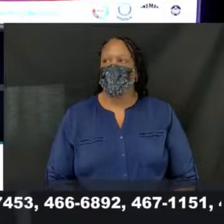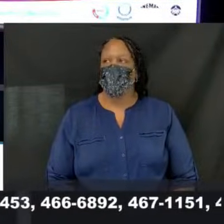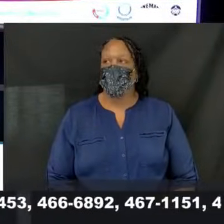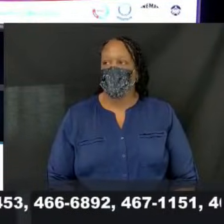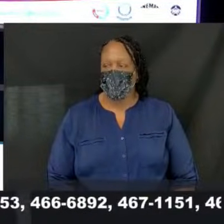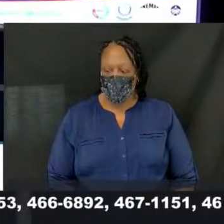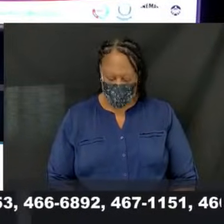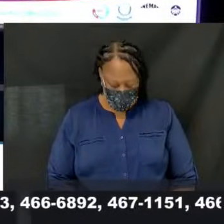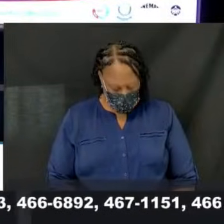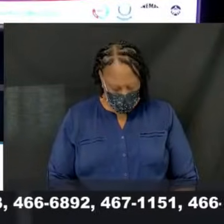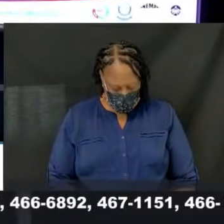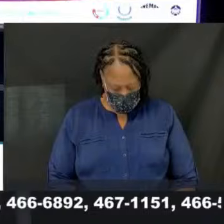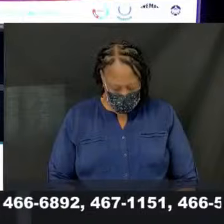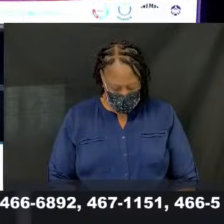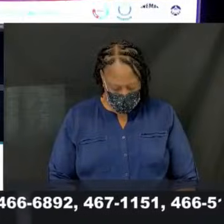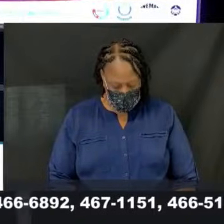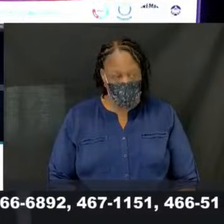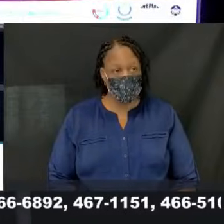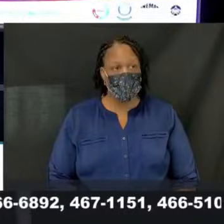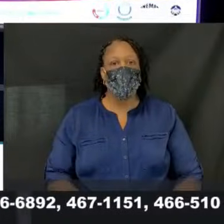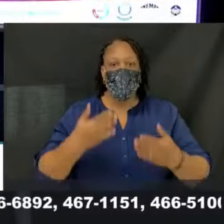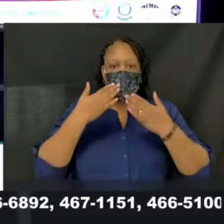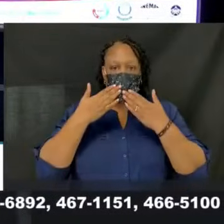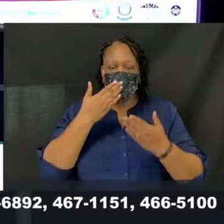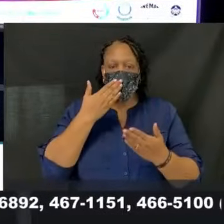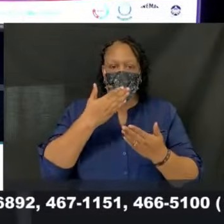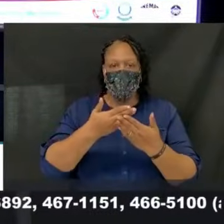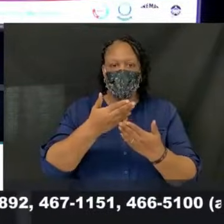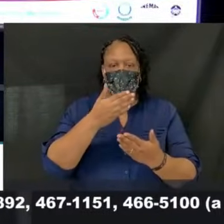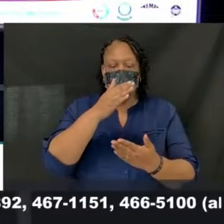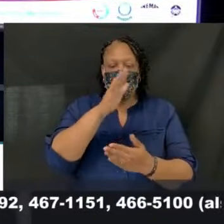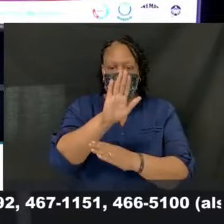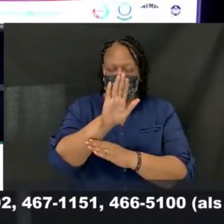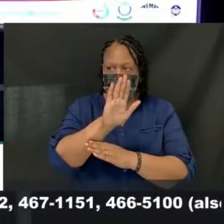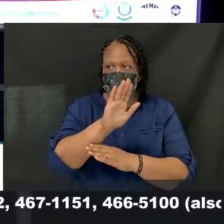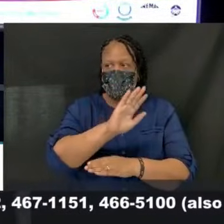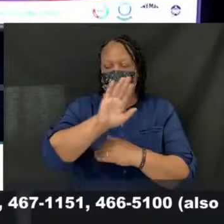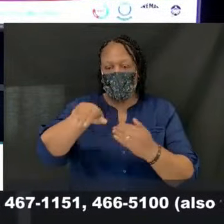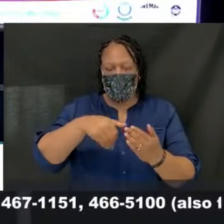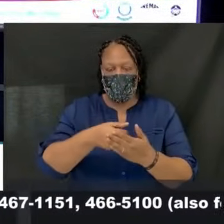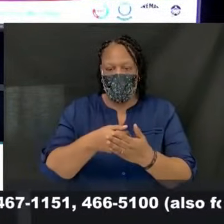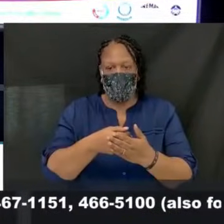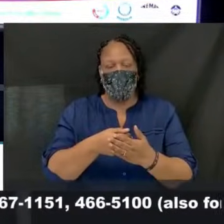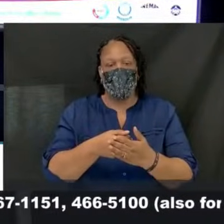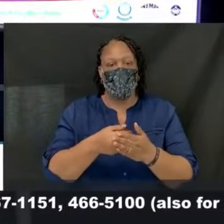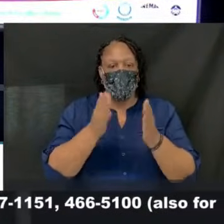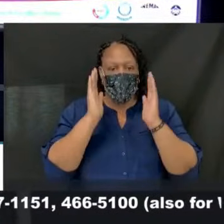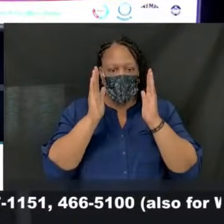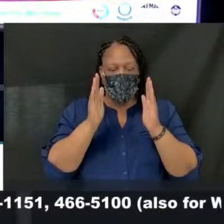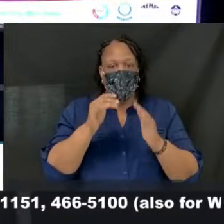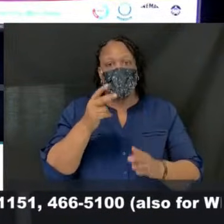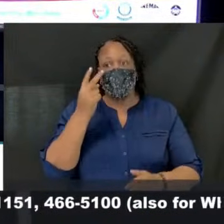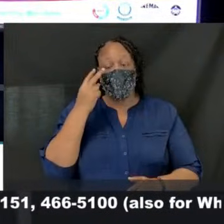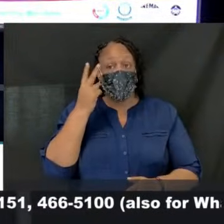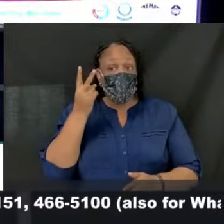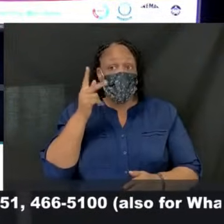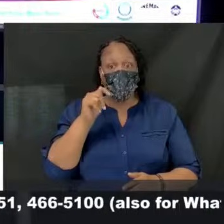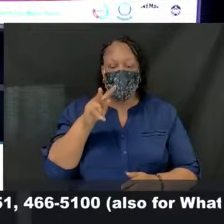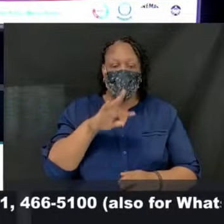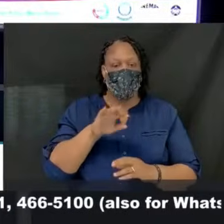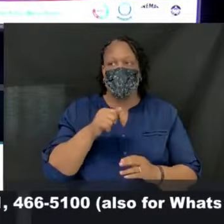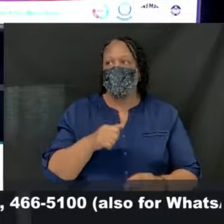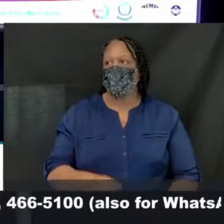Thank you, Mr. Williams, and a pleasant good afternoon to all listening to this broadcast via whatever means. Following